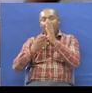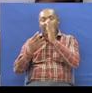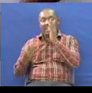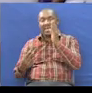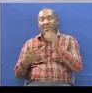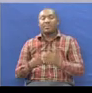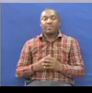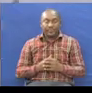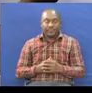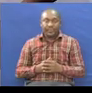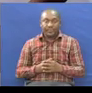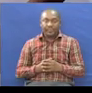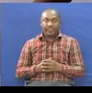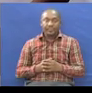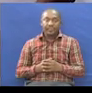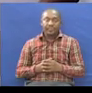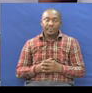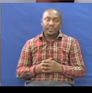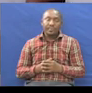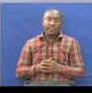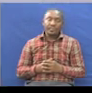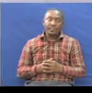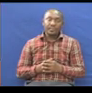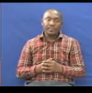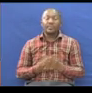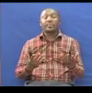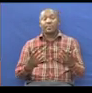3. 4 over 3.